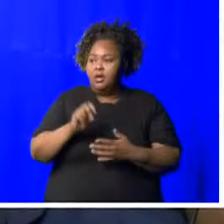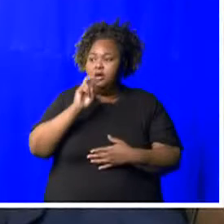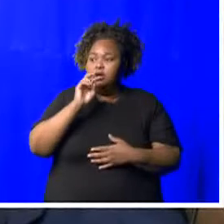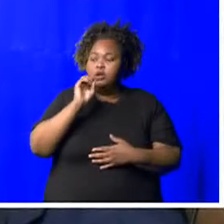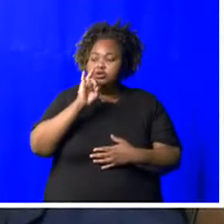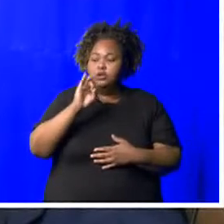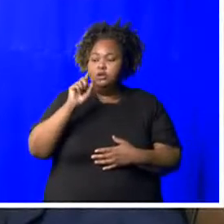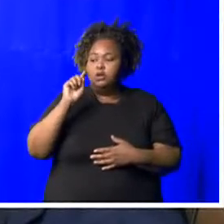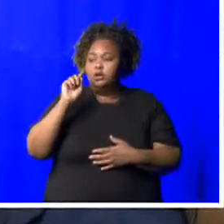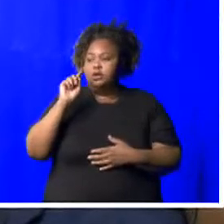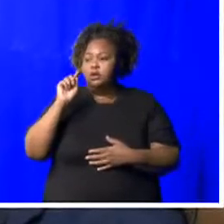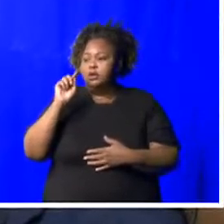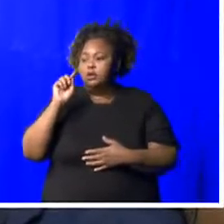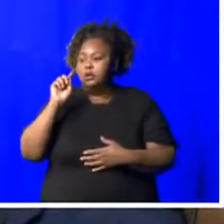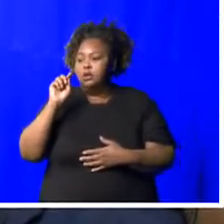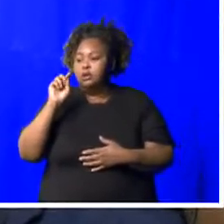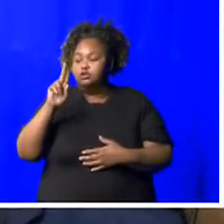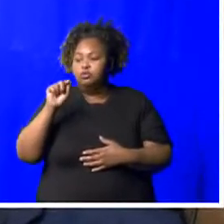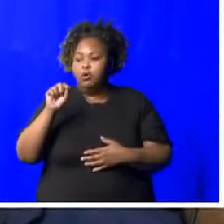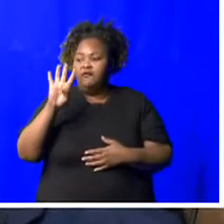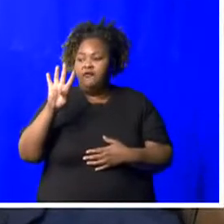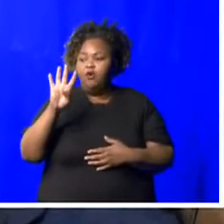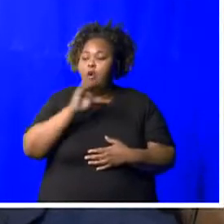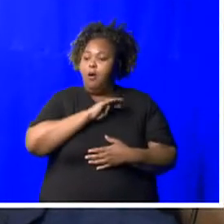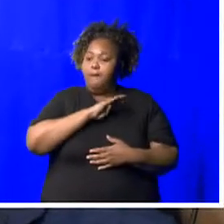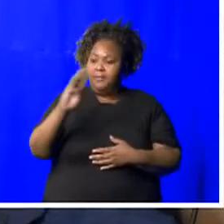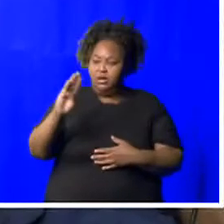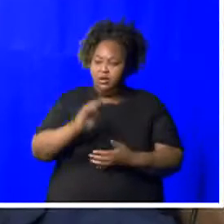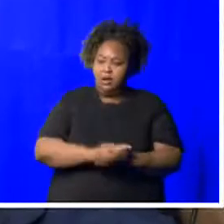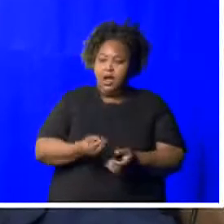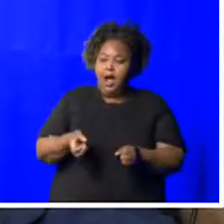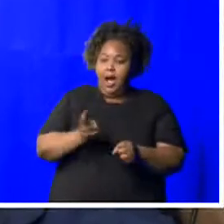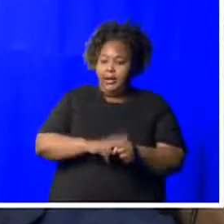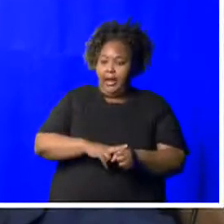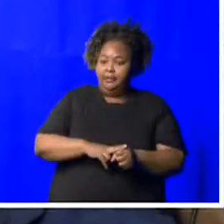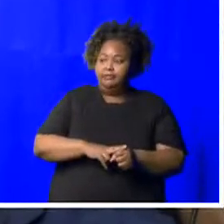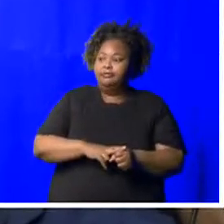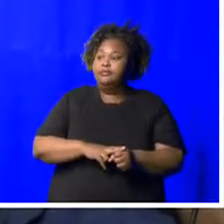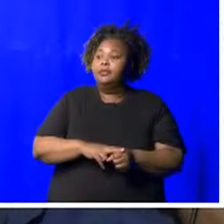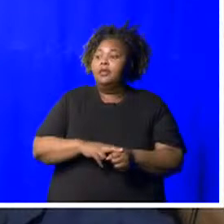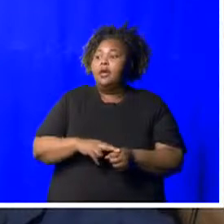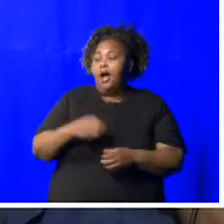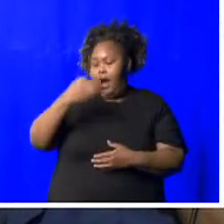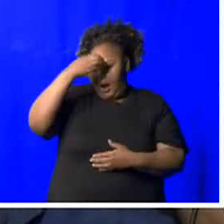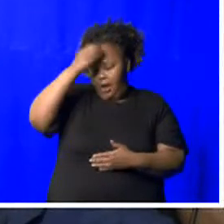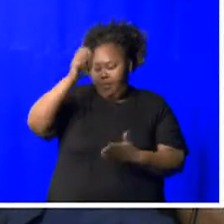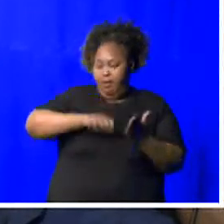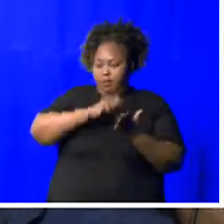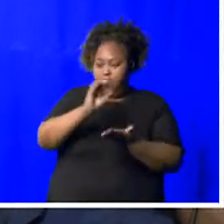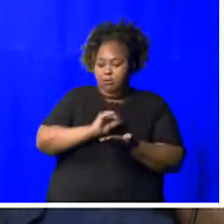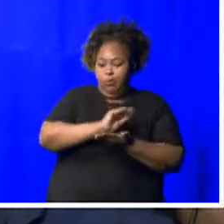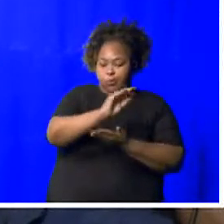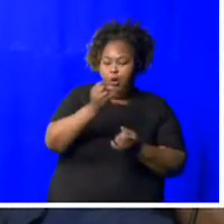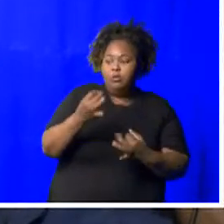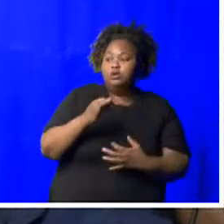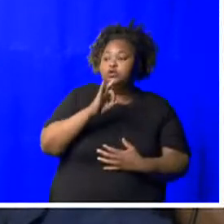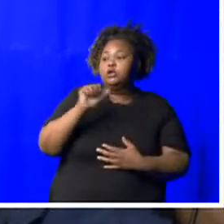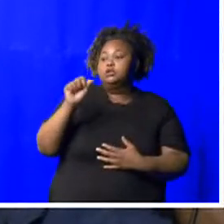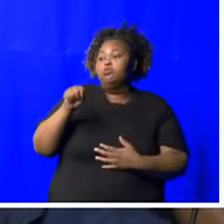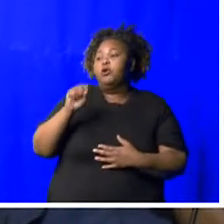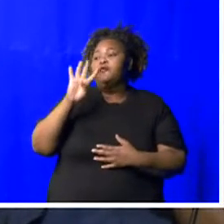20.24 billion emalangeni. Appropriated capital expenditure, 6.34 billion